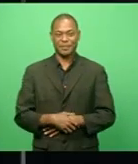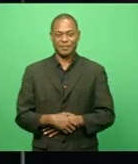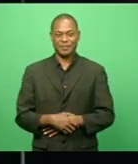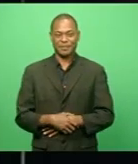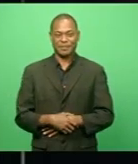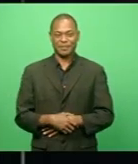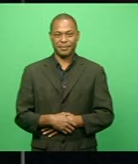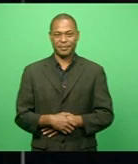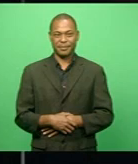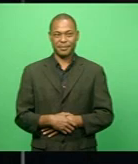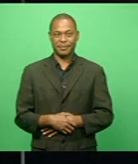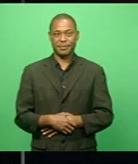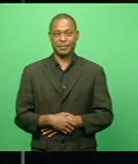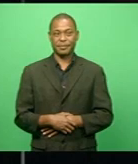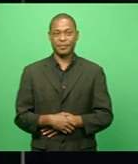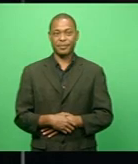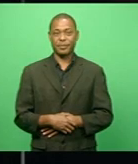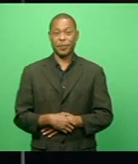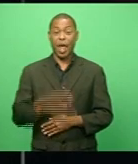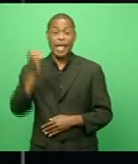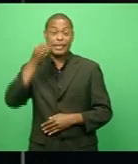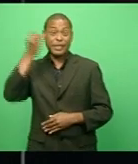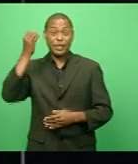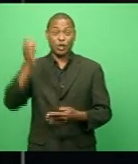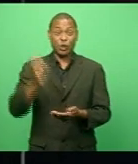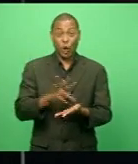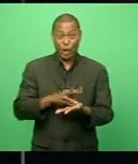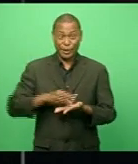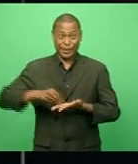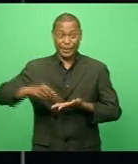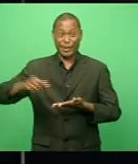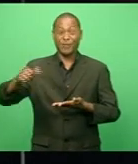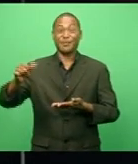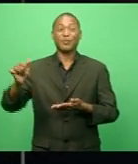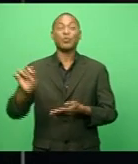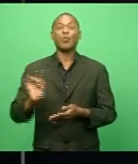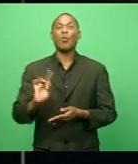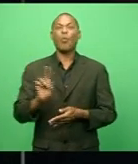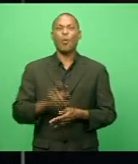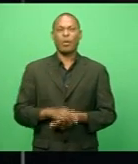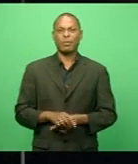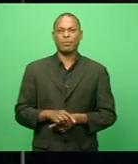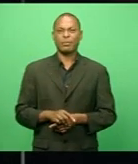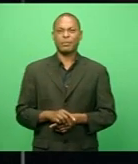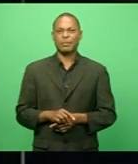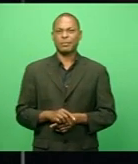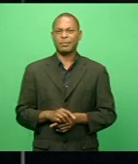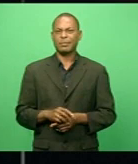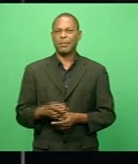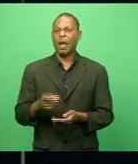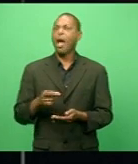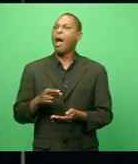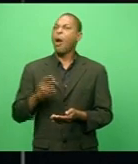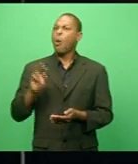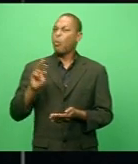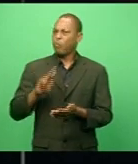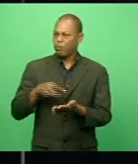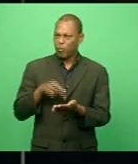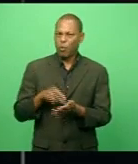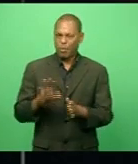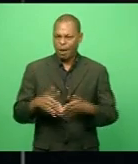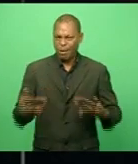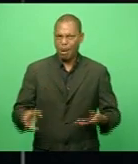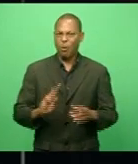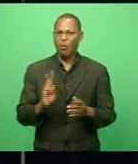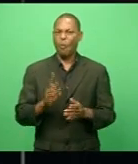News. The Singatoka Sand Dunes National Park is recording an increase in grass and forest fires due to changing